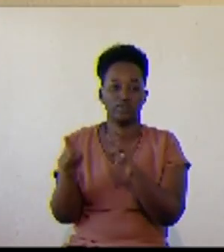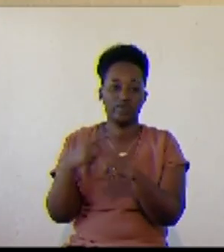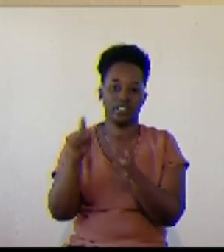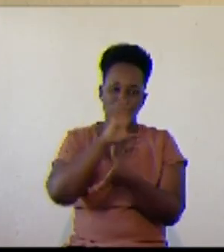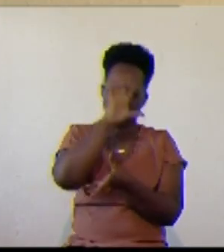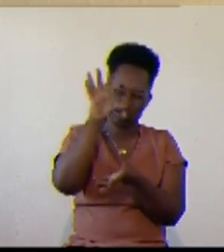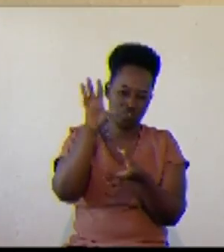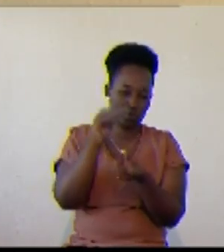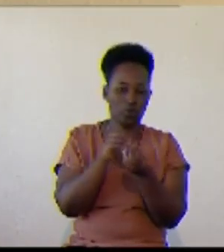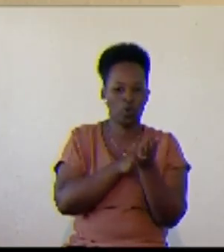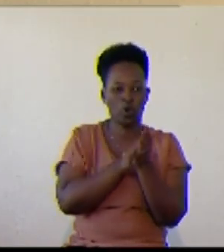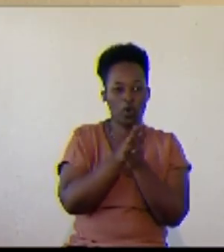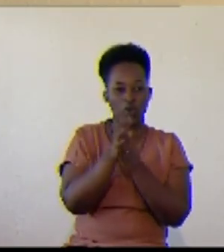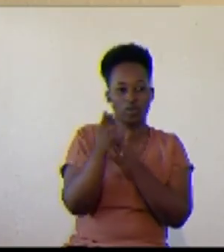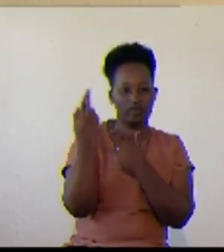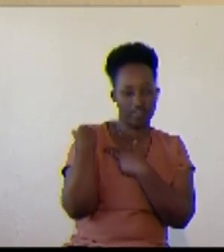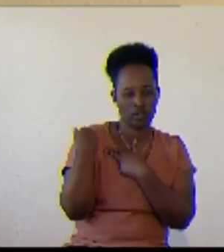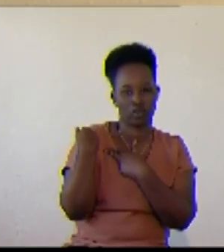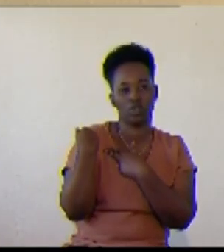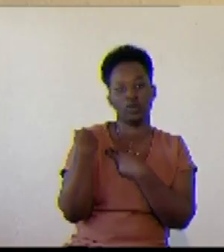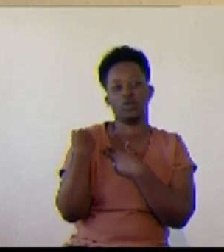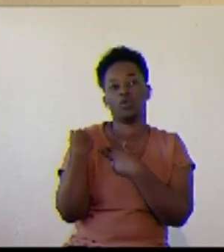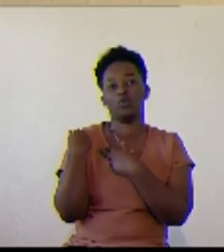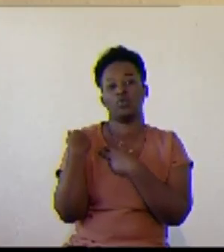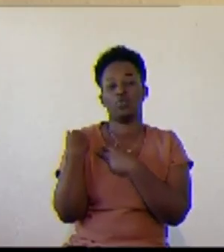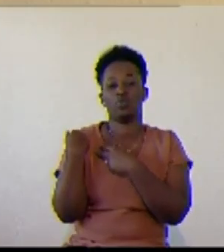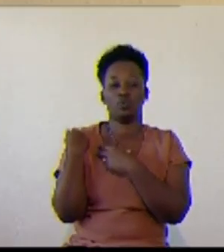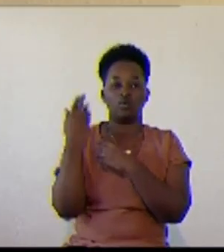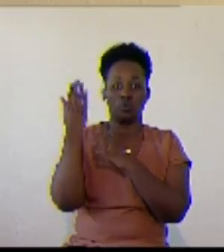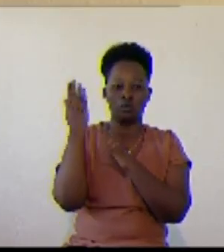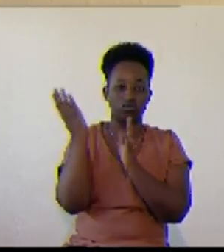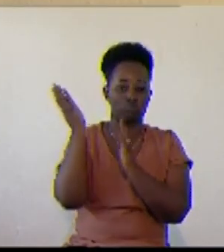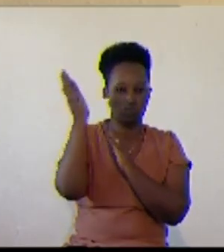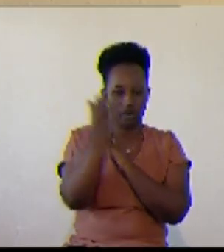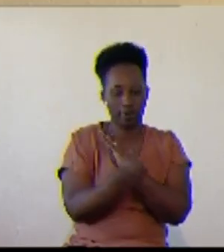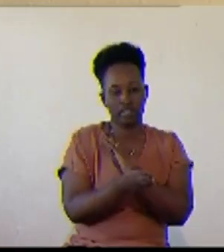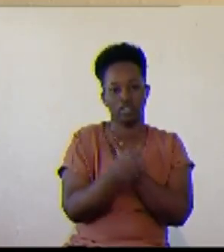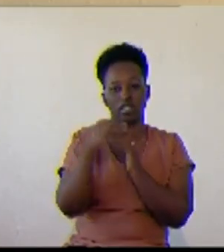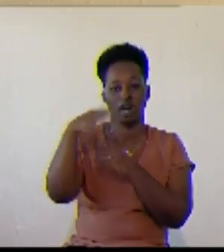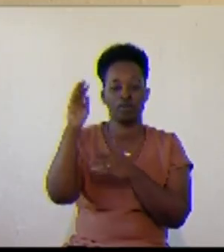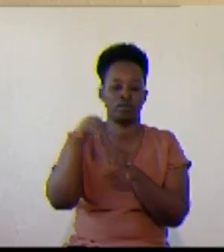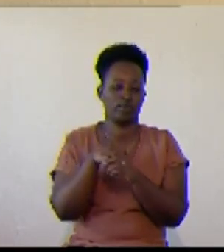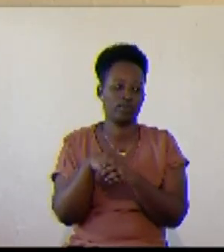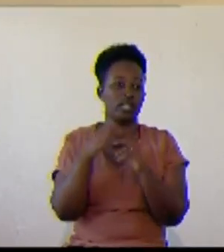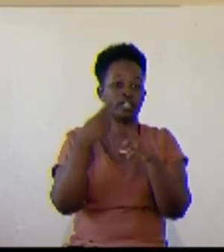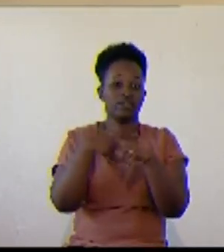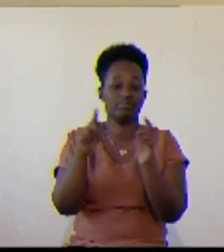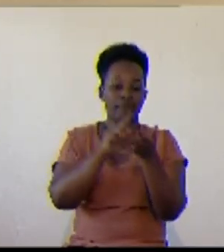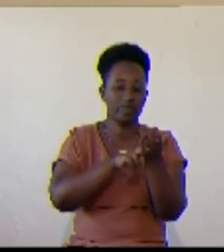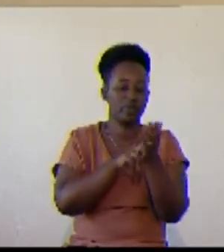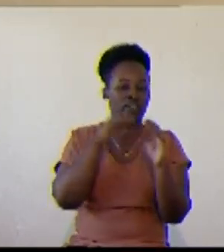total cost function with respect to output. So differentiation is applied in businesses,